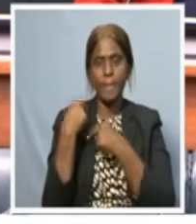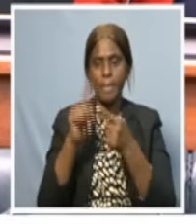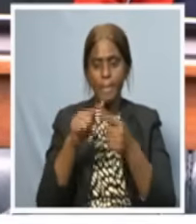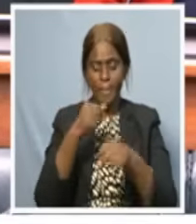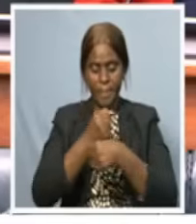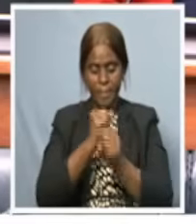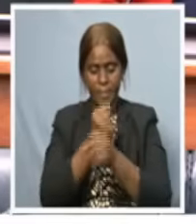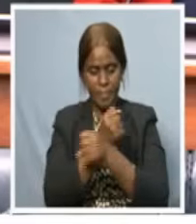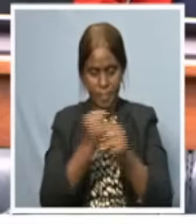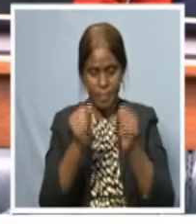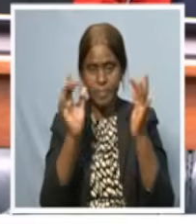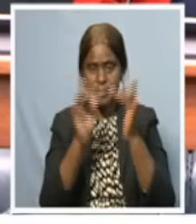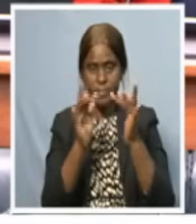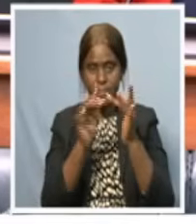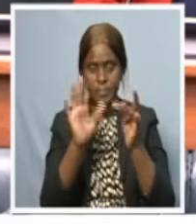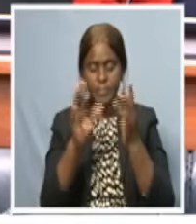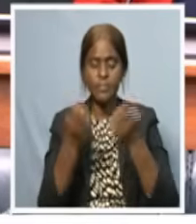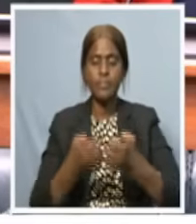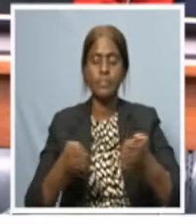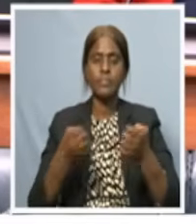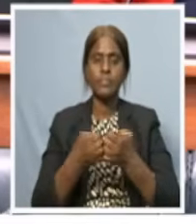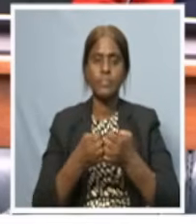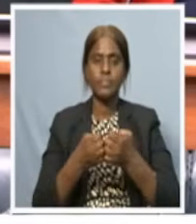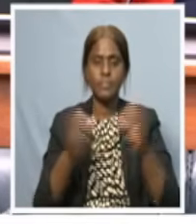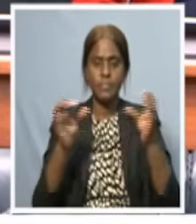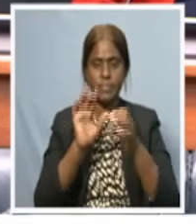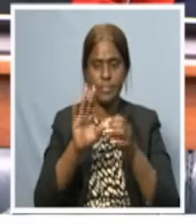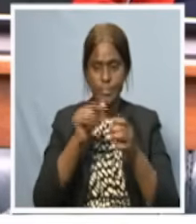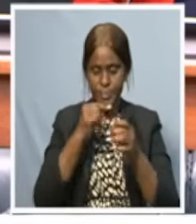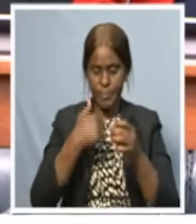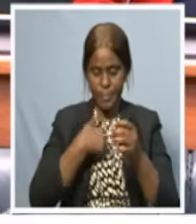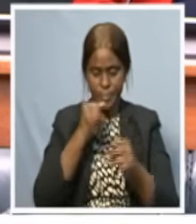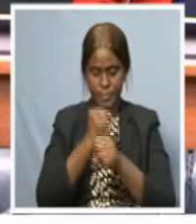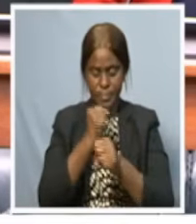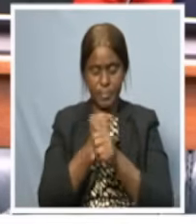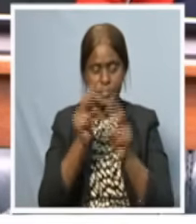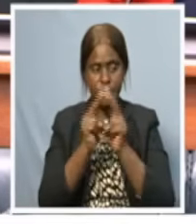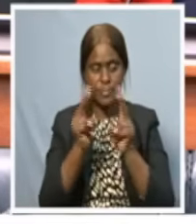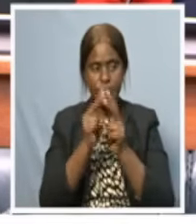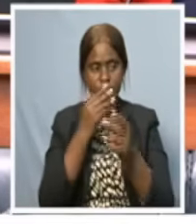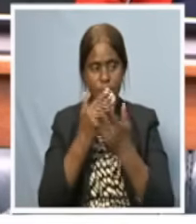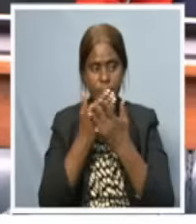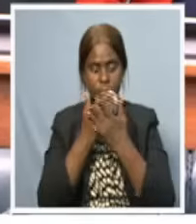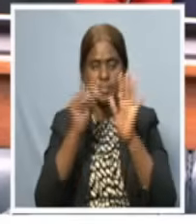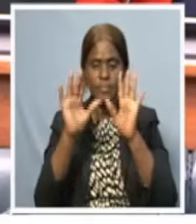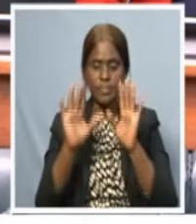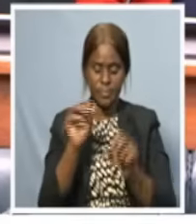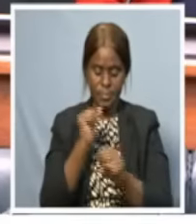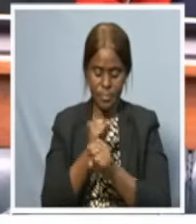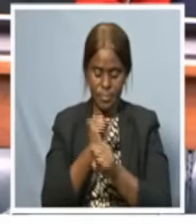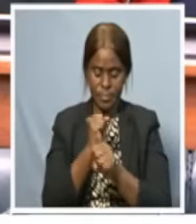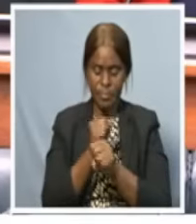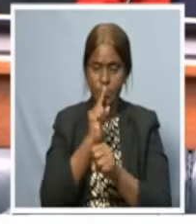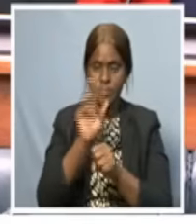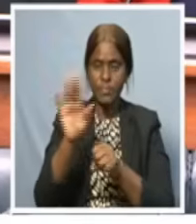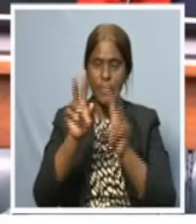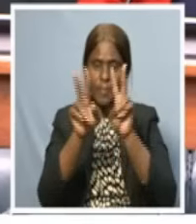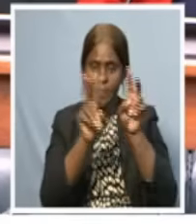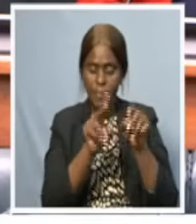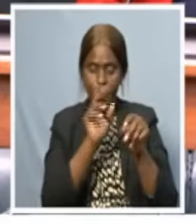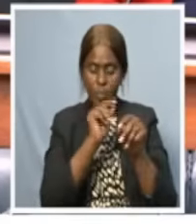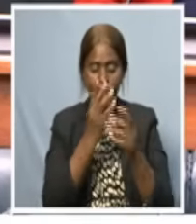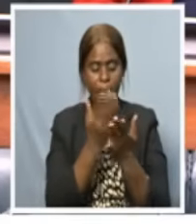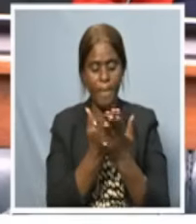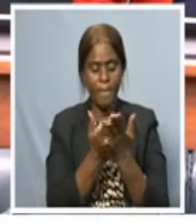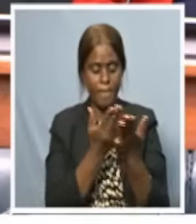a safe digital environment. The committee has done very, very excellent work. Its observations